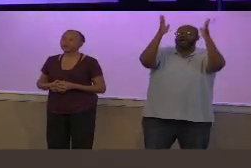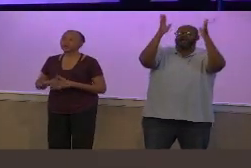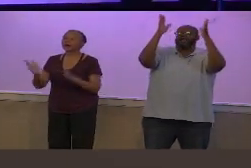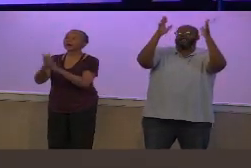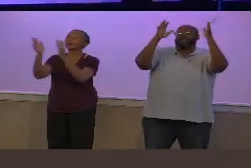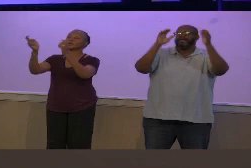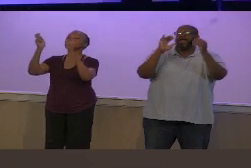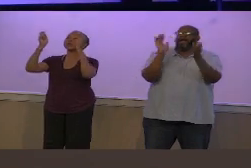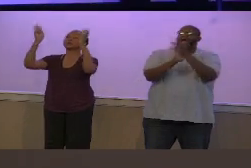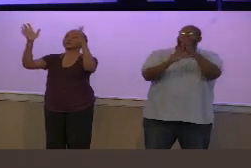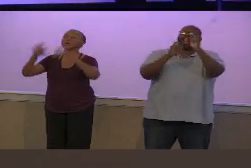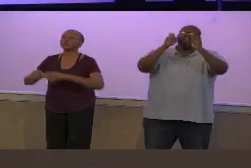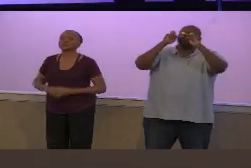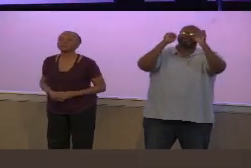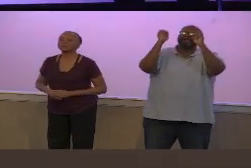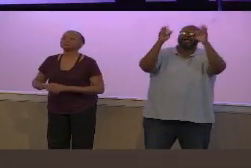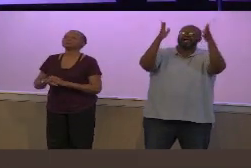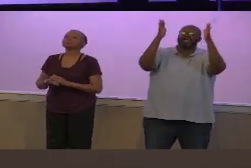Hallelujah.